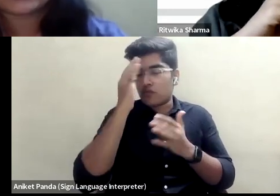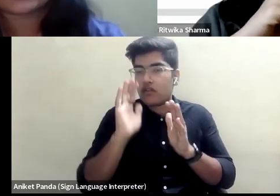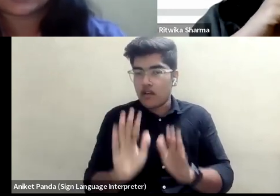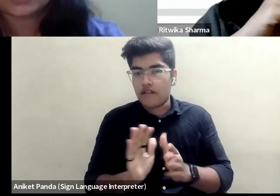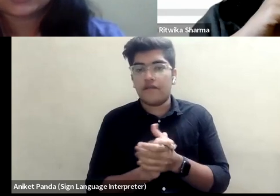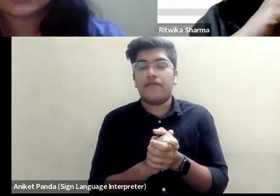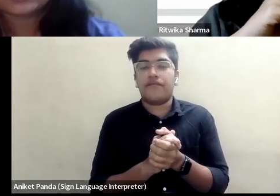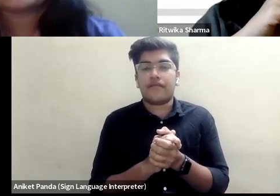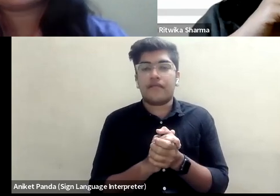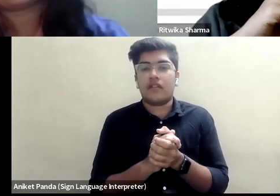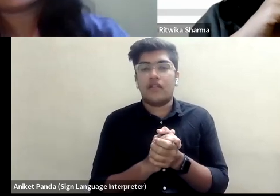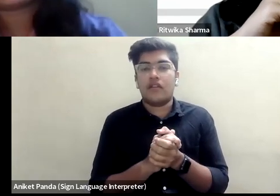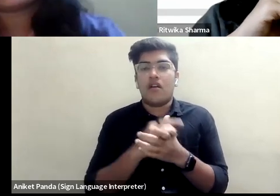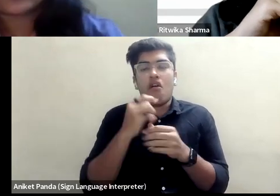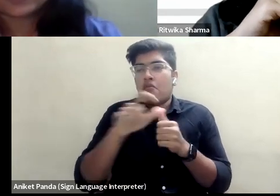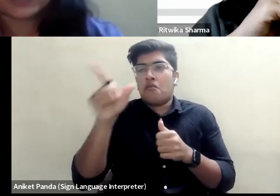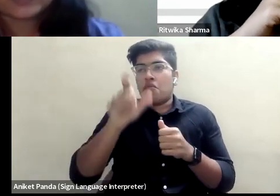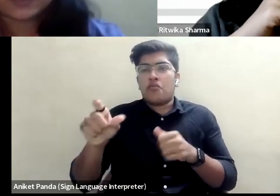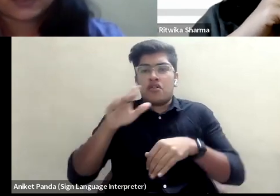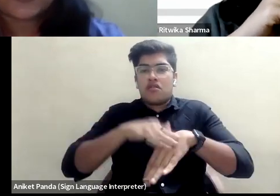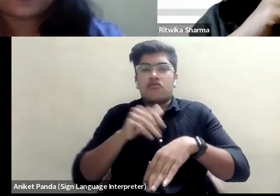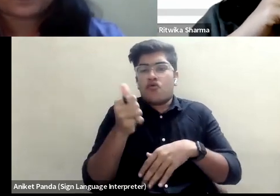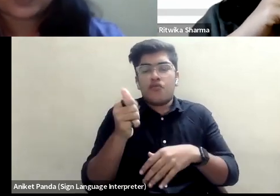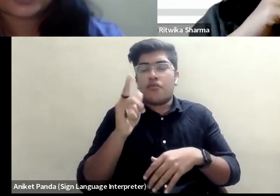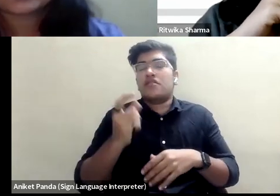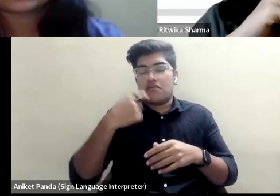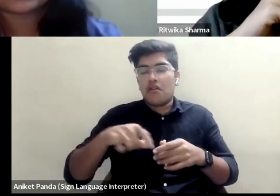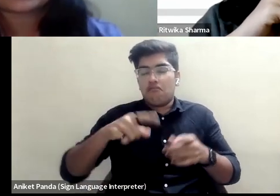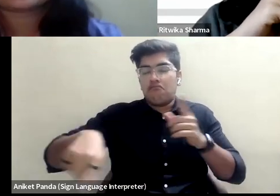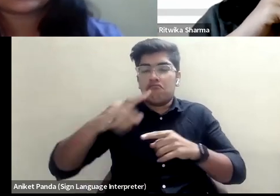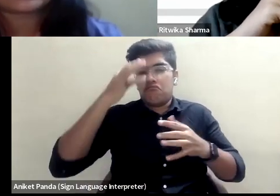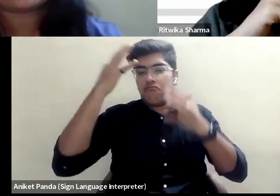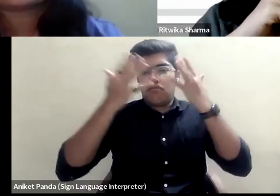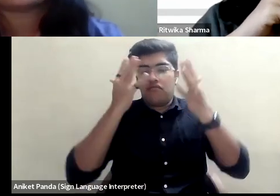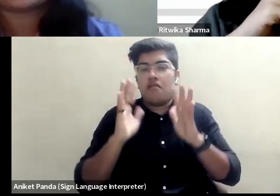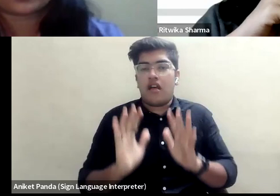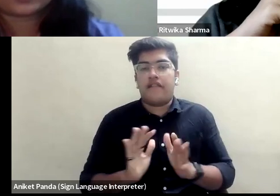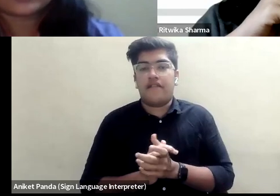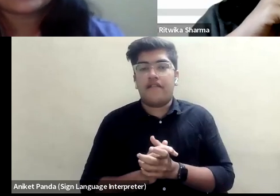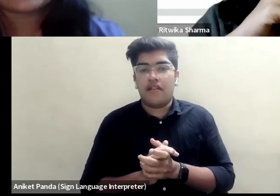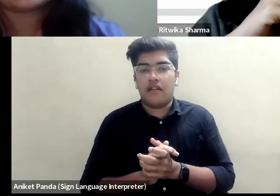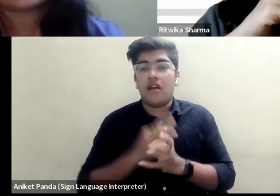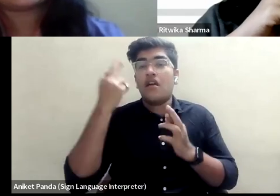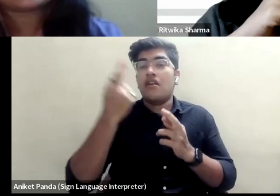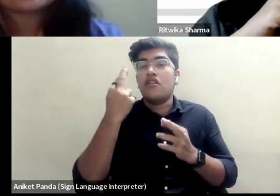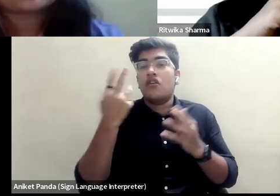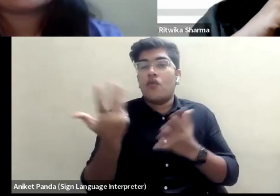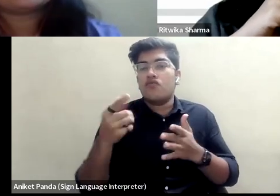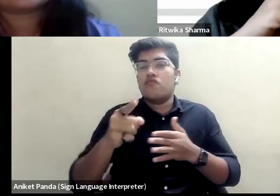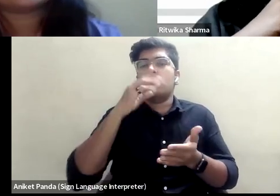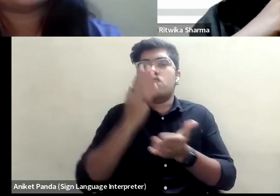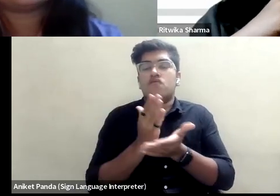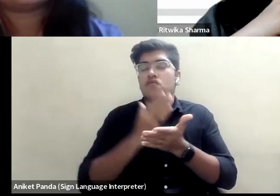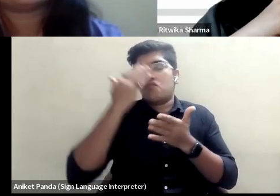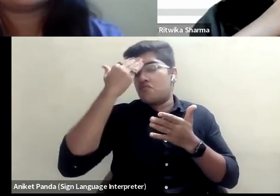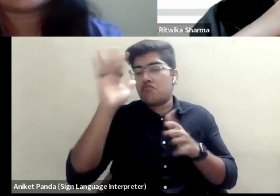and nobody can touch it, there is a lot of anxiety, certainly, because they are also unsure, and they are unsure